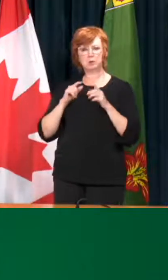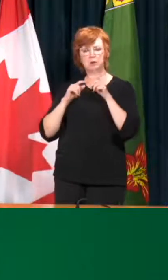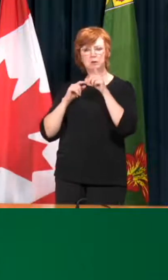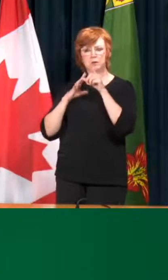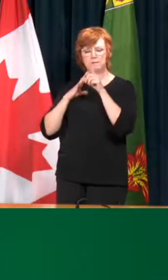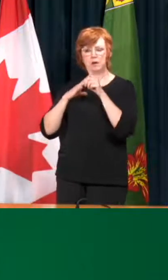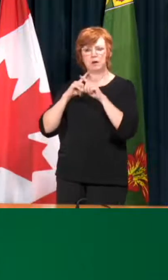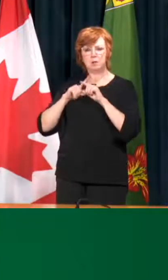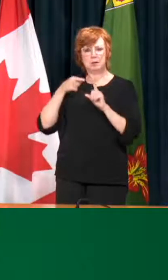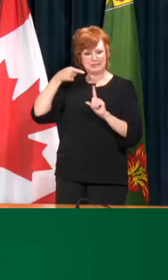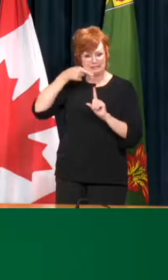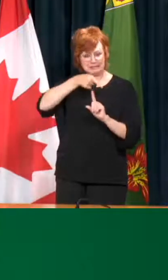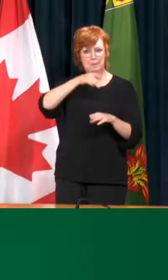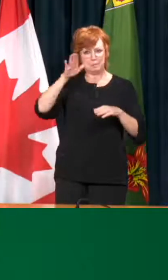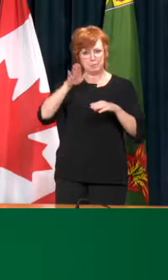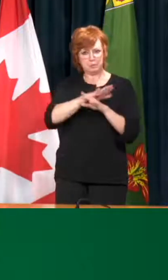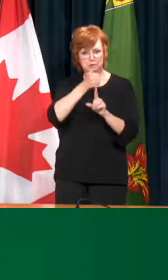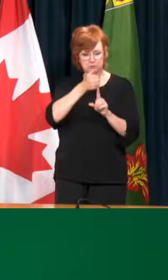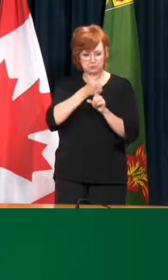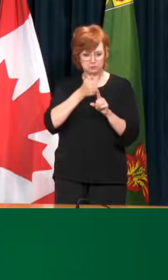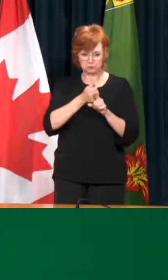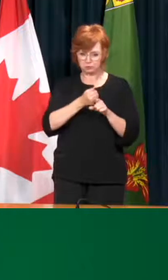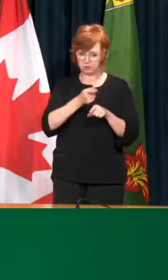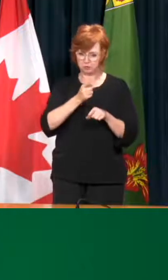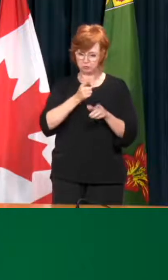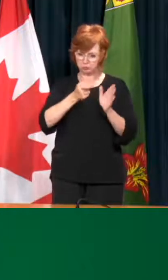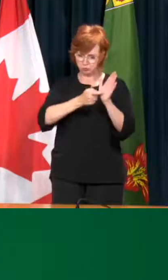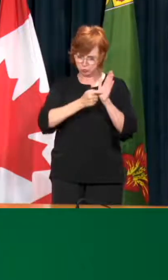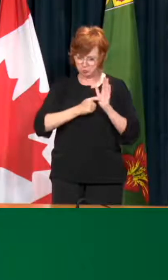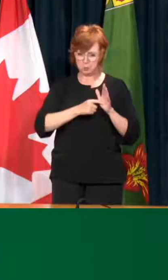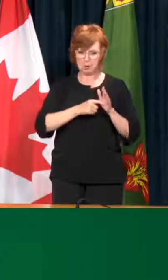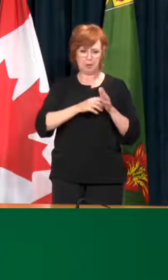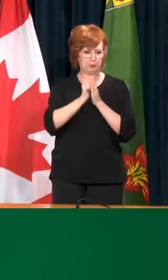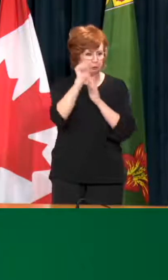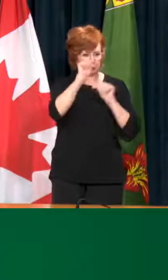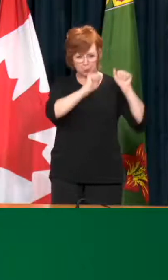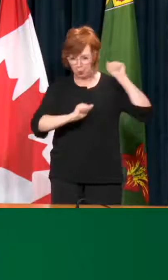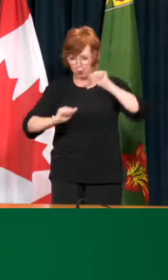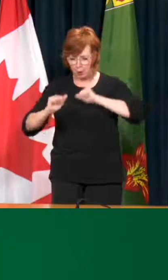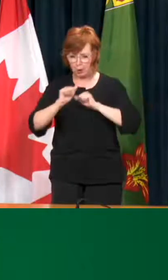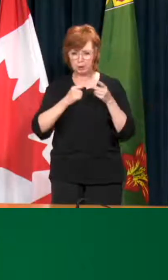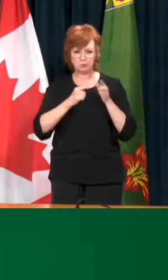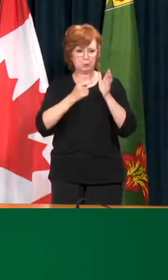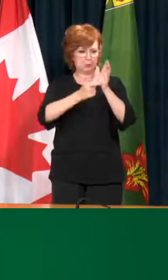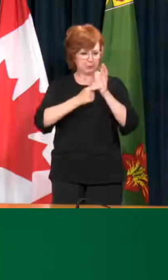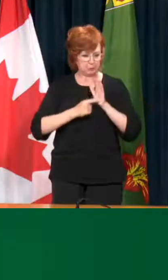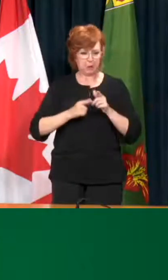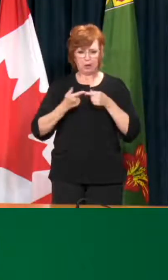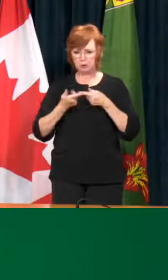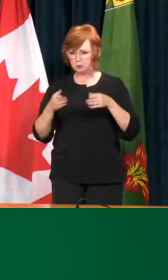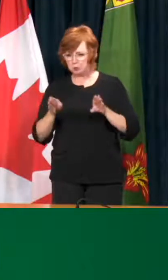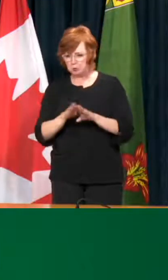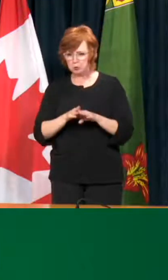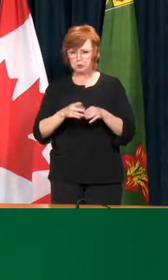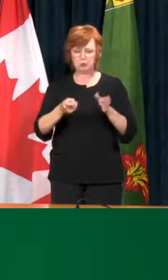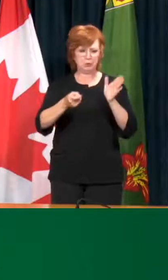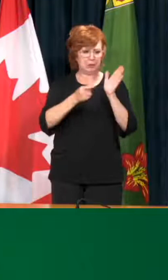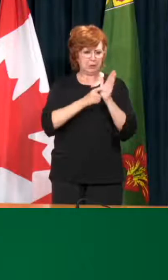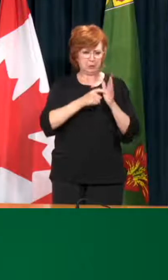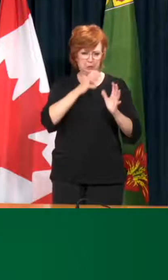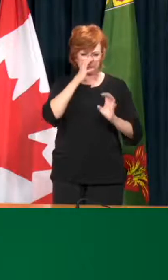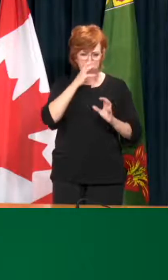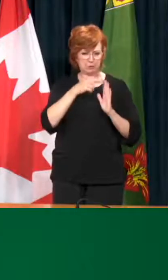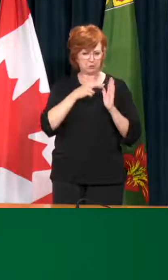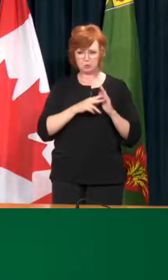there requirements for them if there are cases found connected to the business, or if an employee is found that